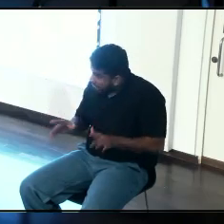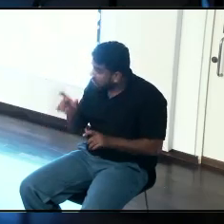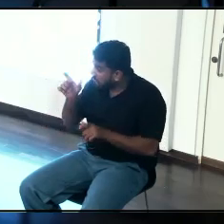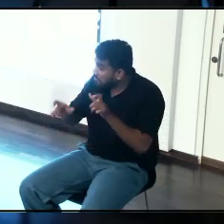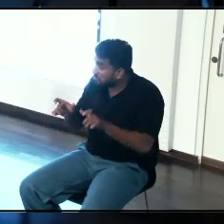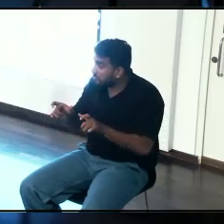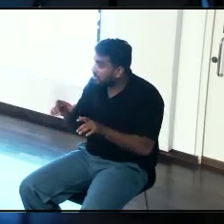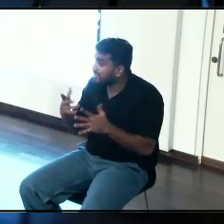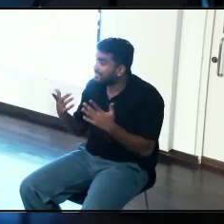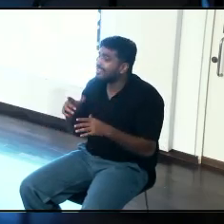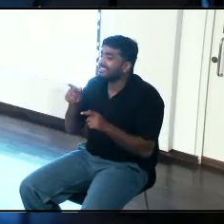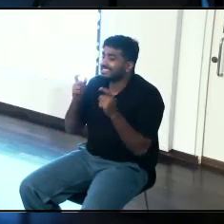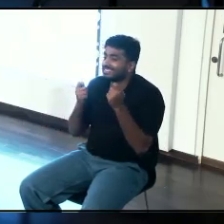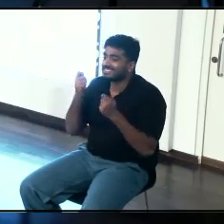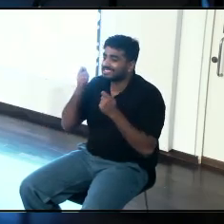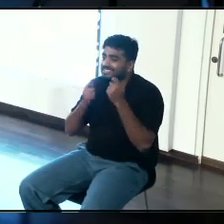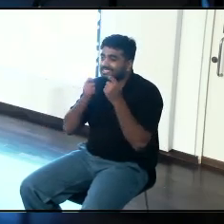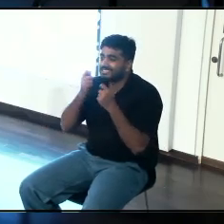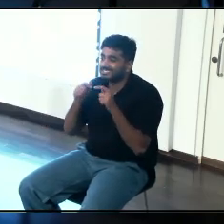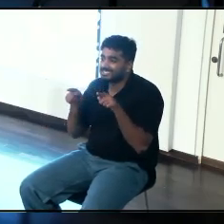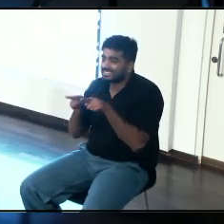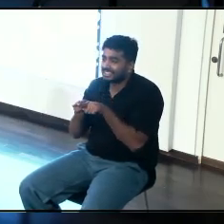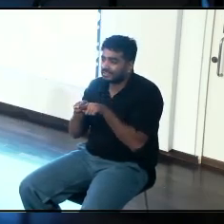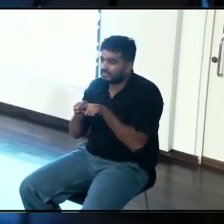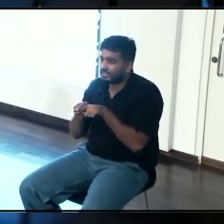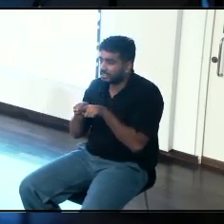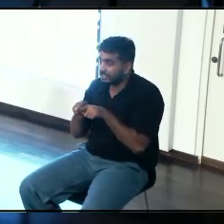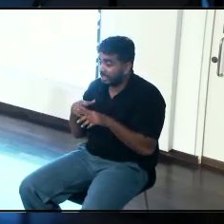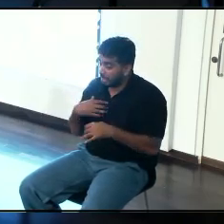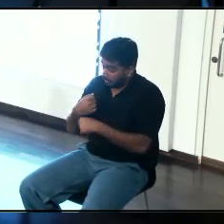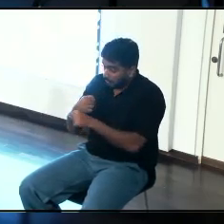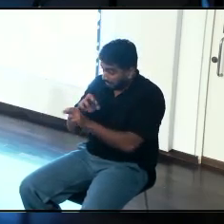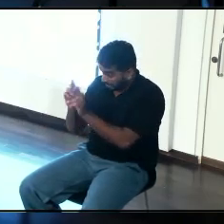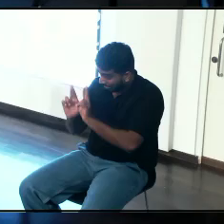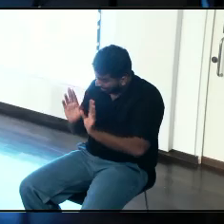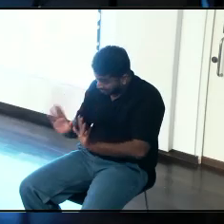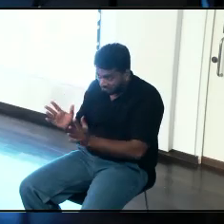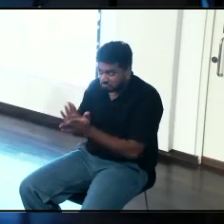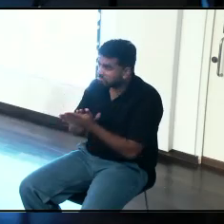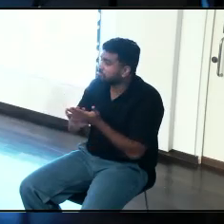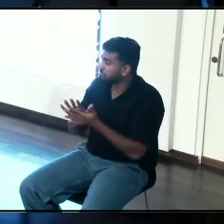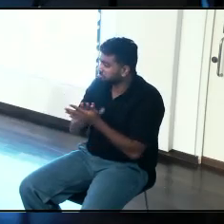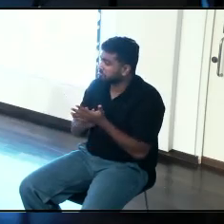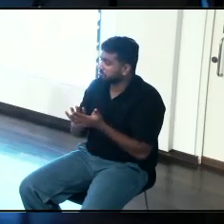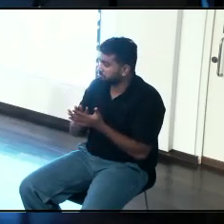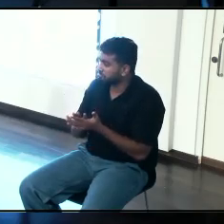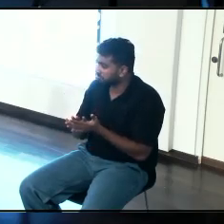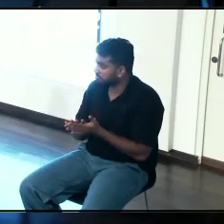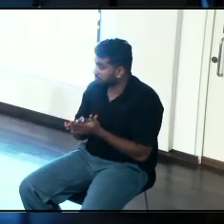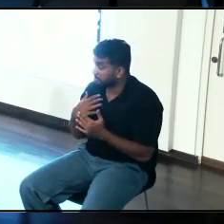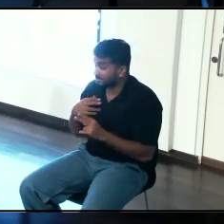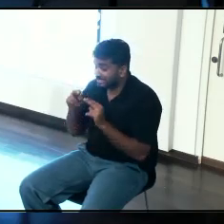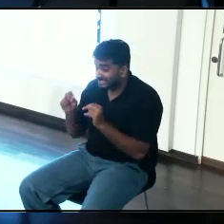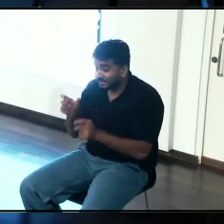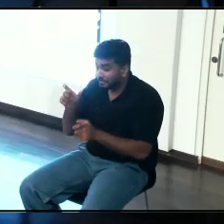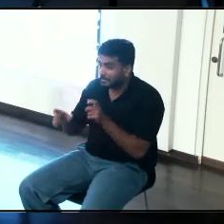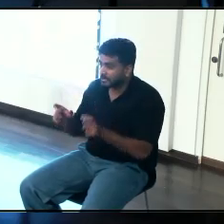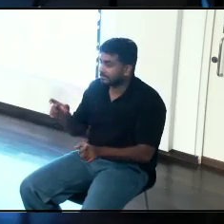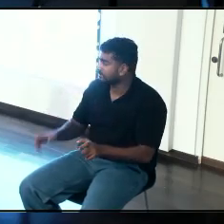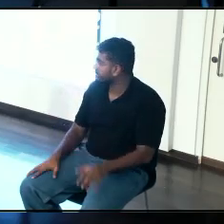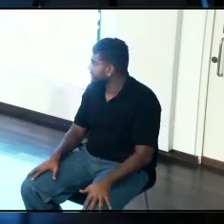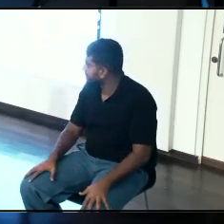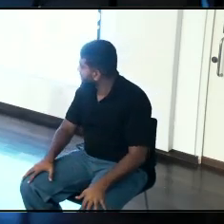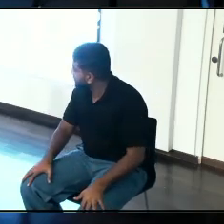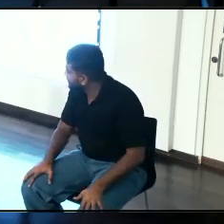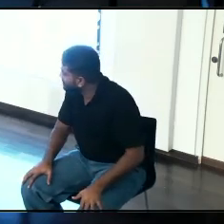It's an impression only. It's not something that's been made and it's there. It's sort of a play on the idea that it comes into